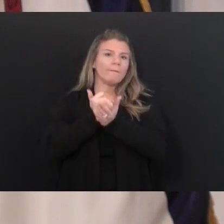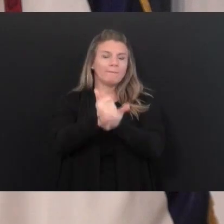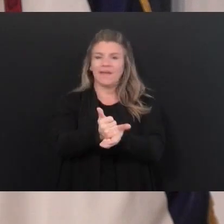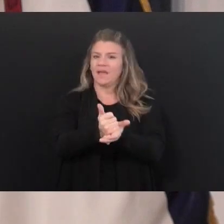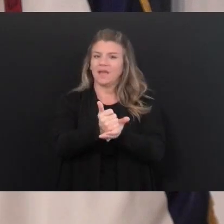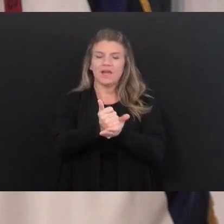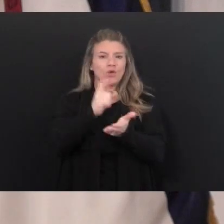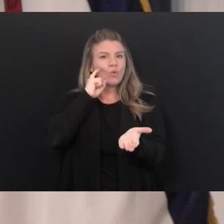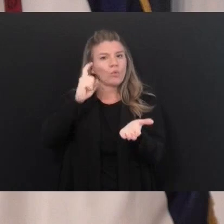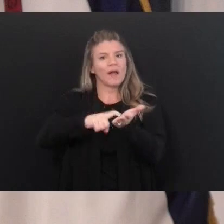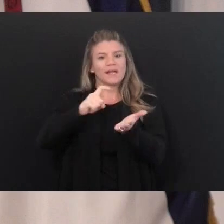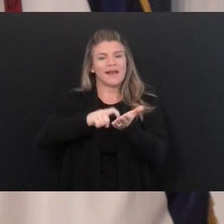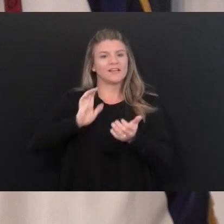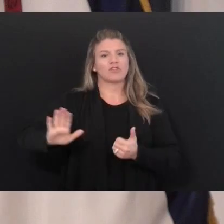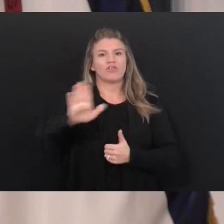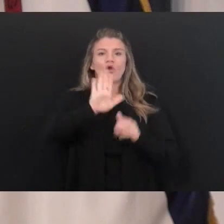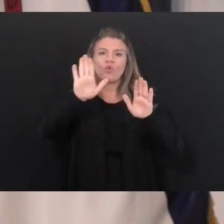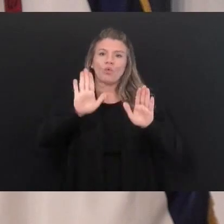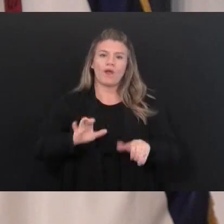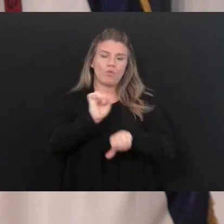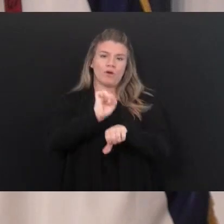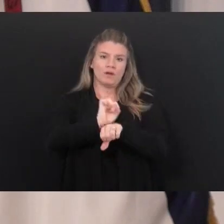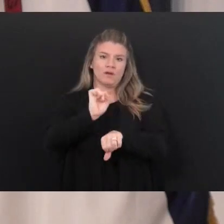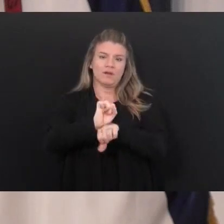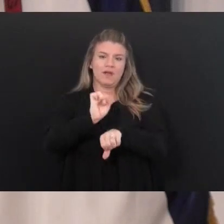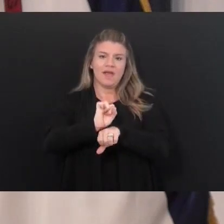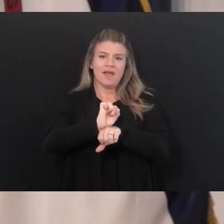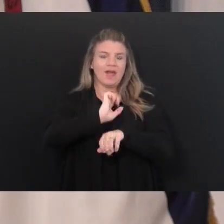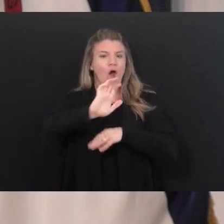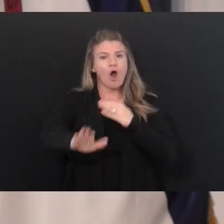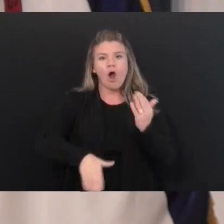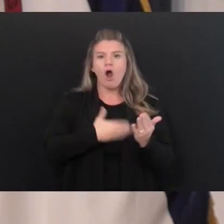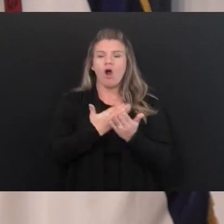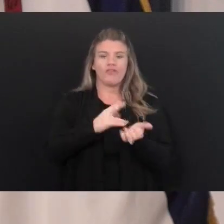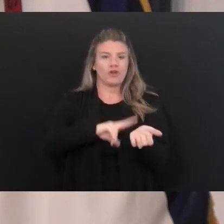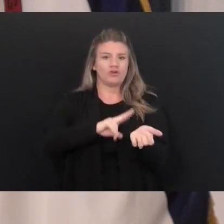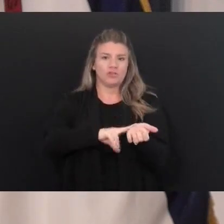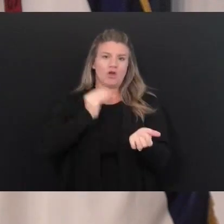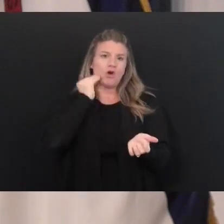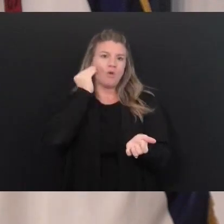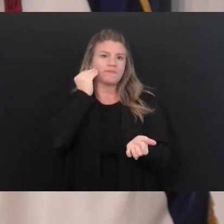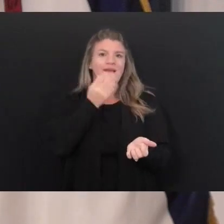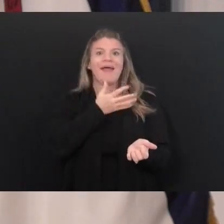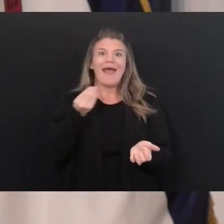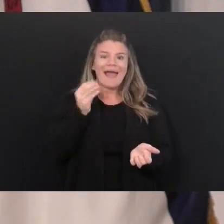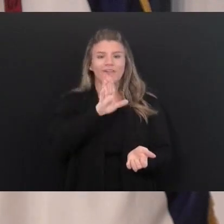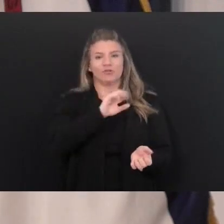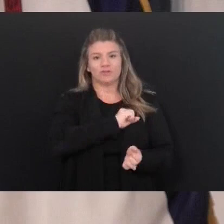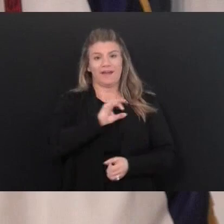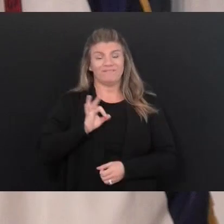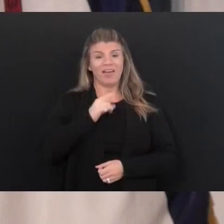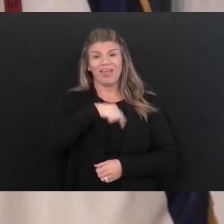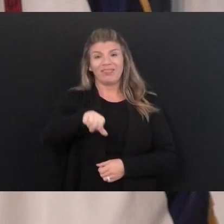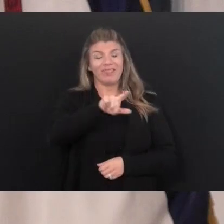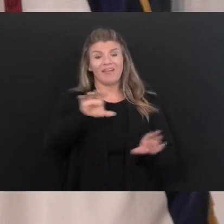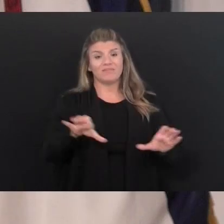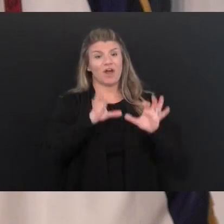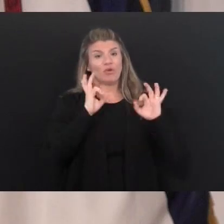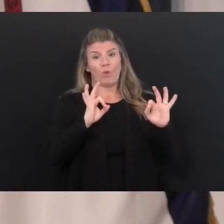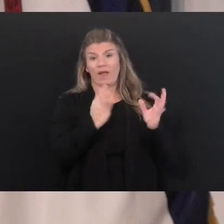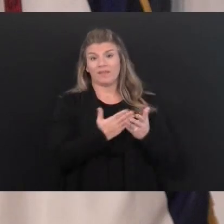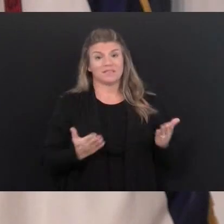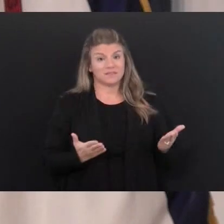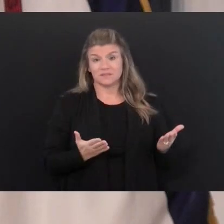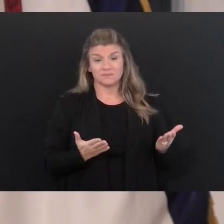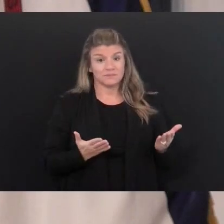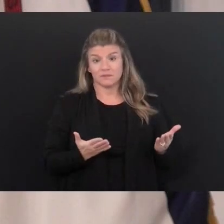to recognize all the great effort that all the nursing home staffs have done. They've done good stuff, and as well as